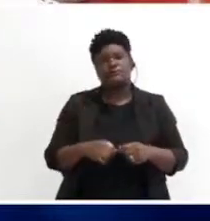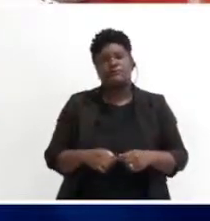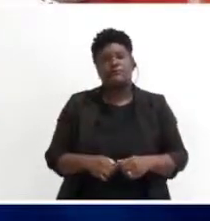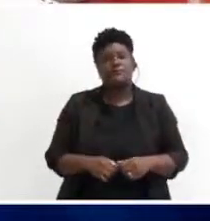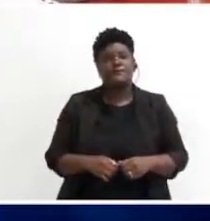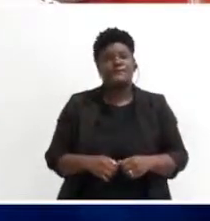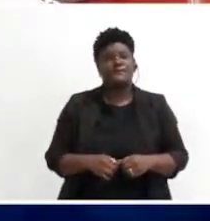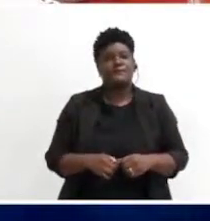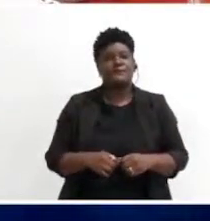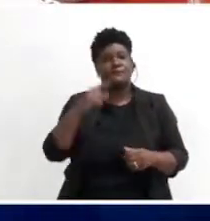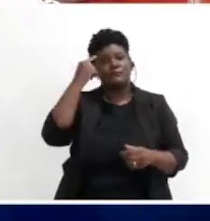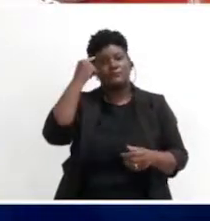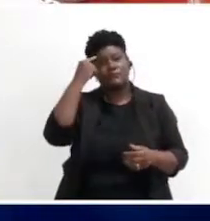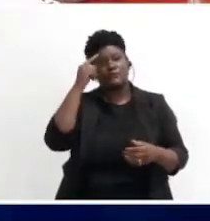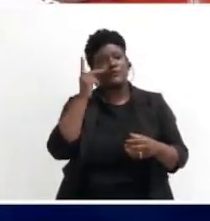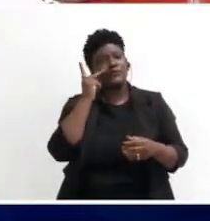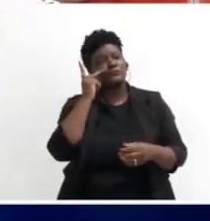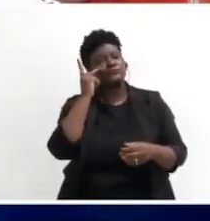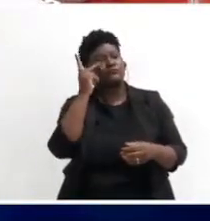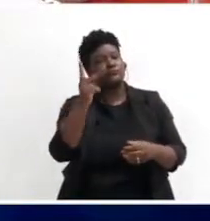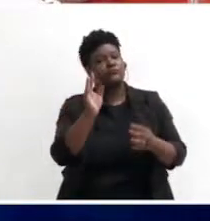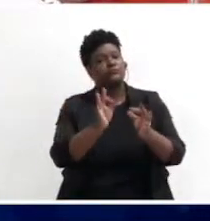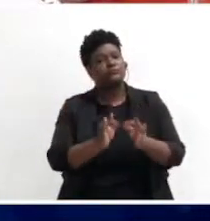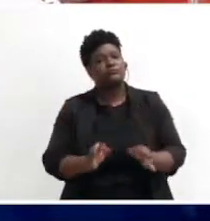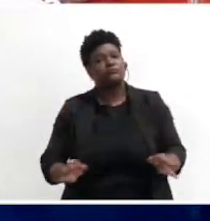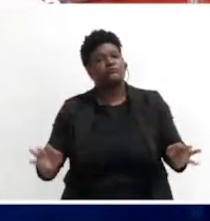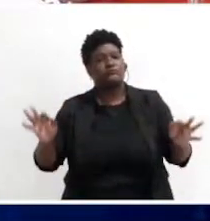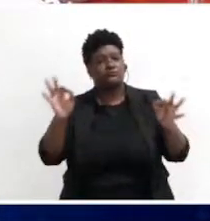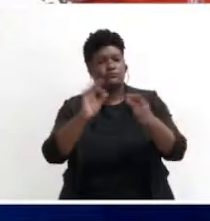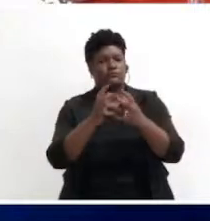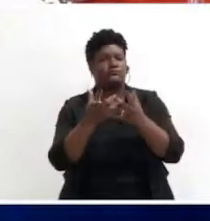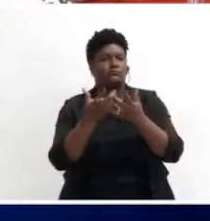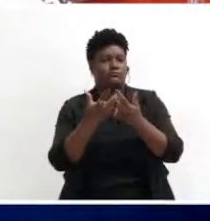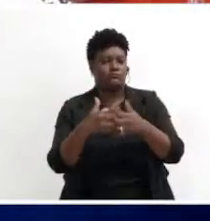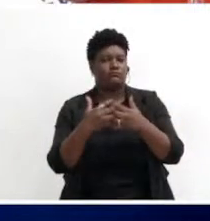going to be very important for the industry.